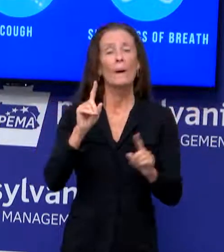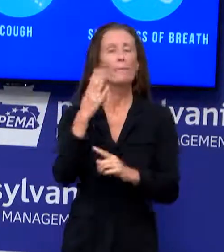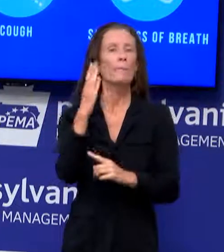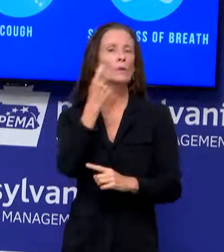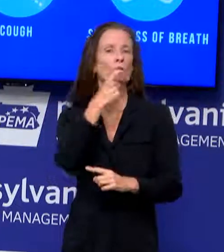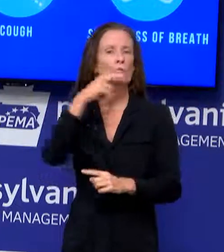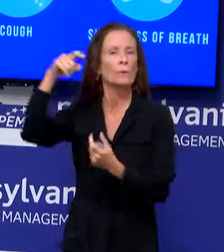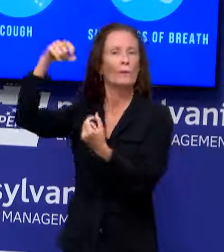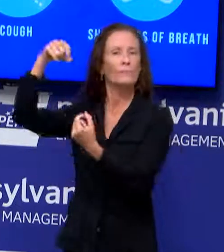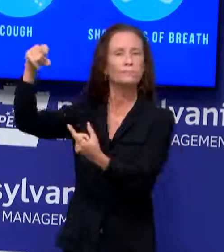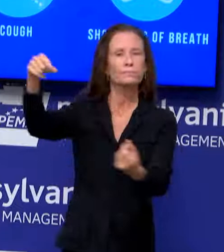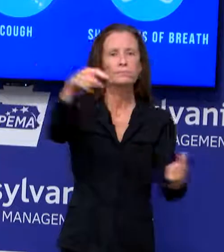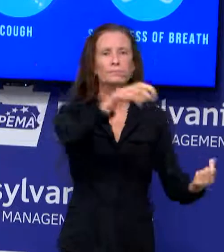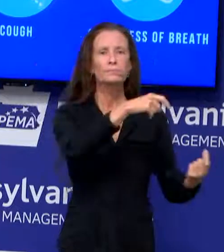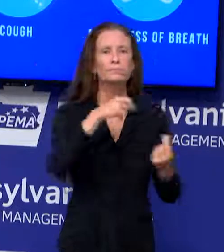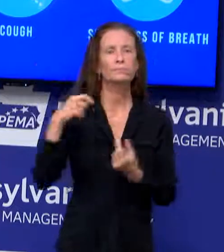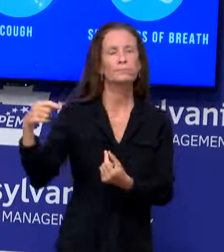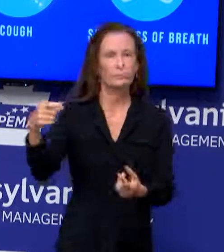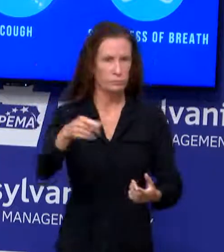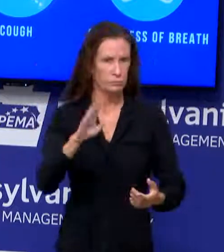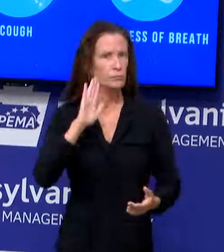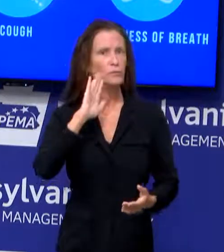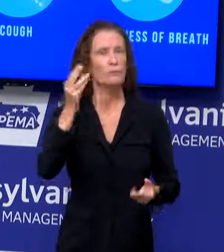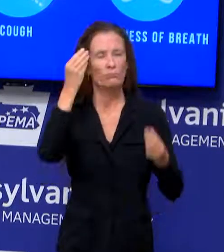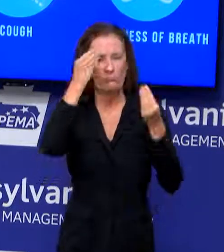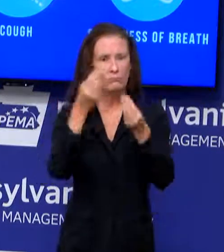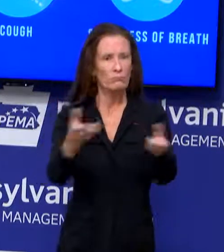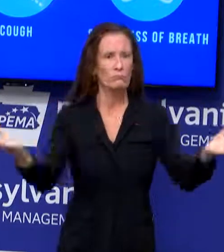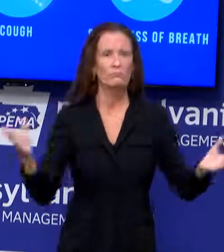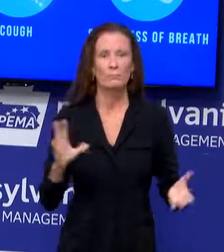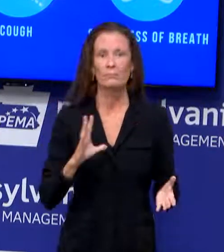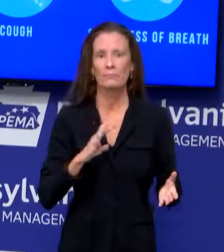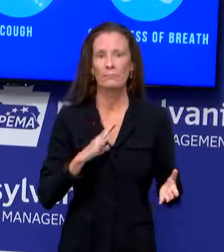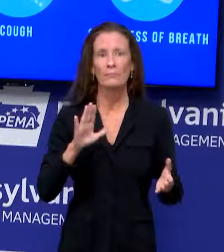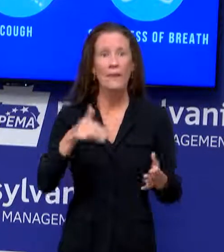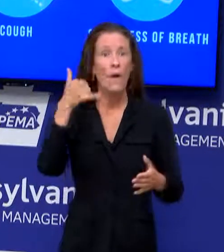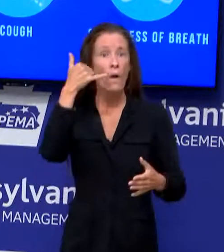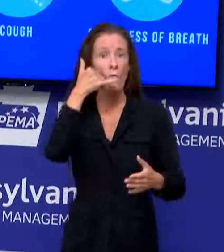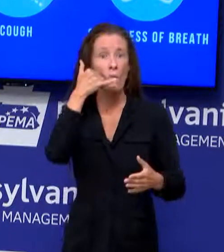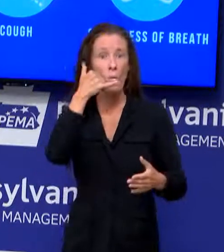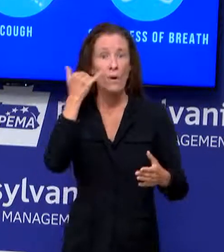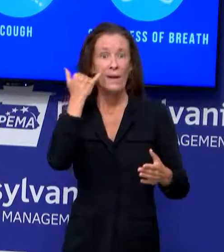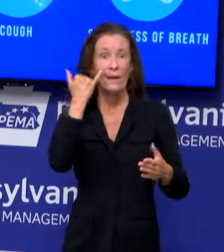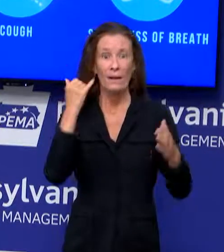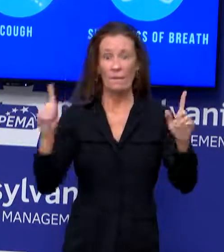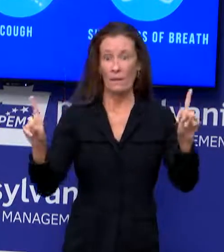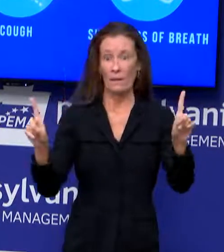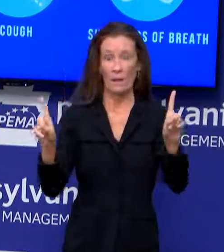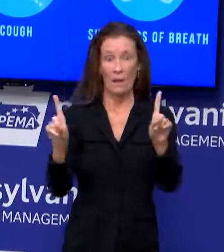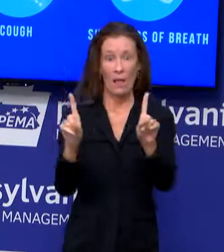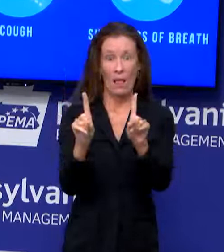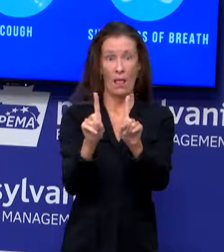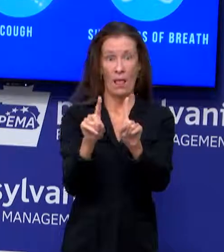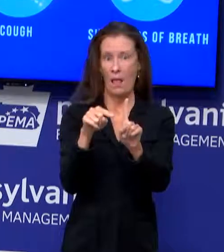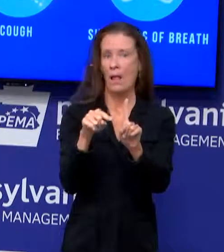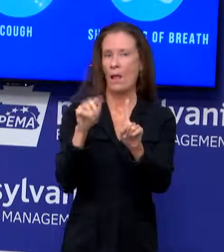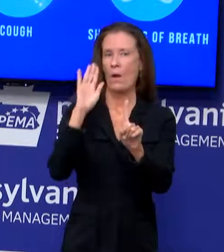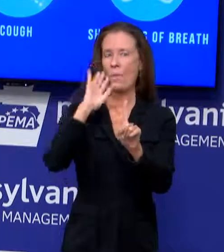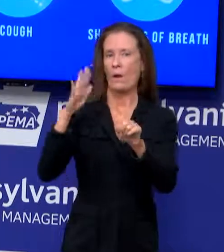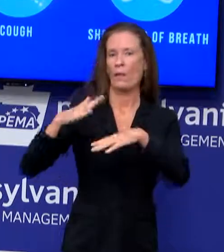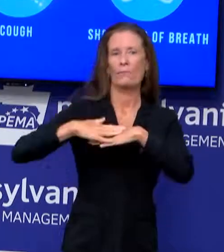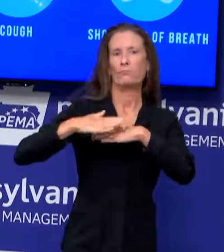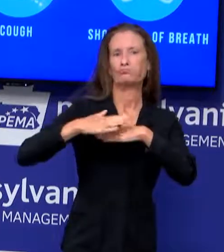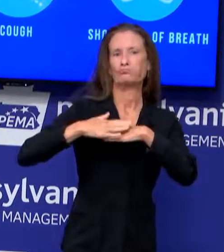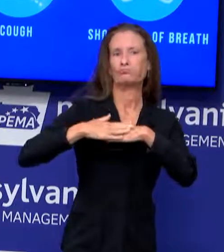time someone is in close proximity to another person. And remember, close proximity is defined as being within